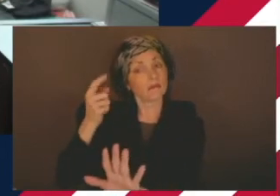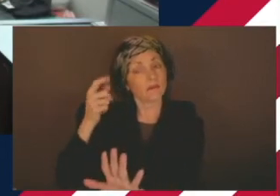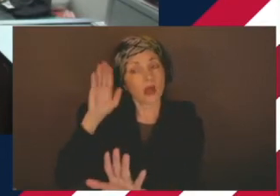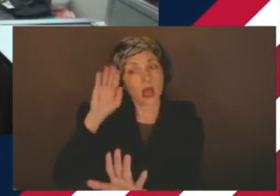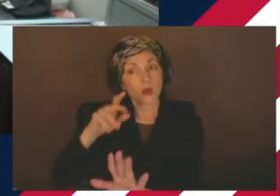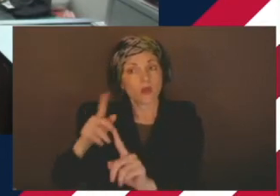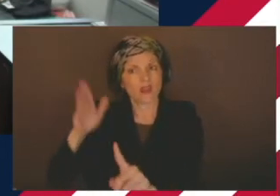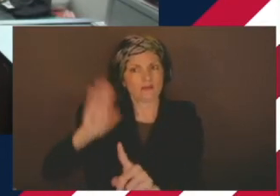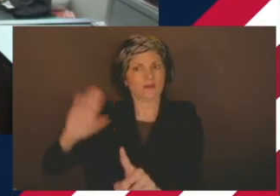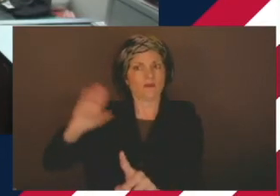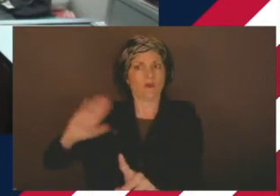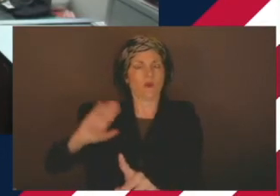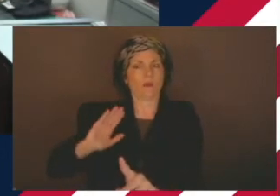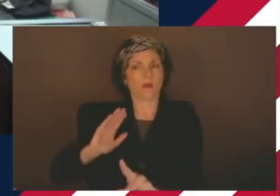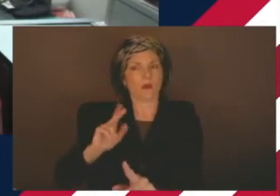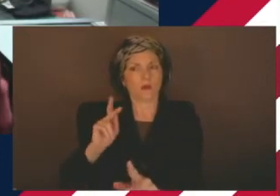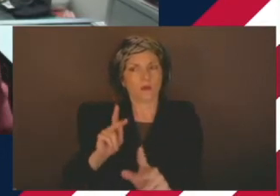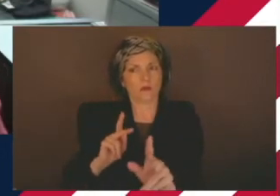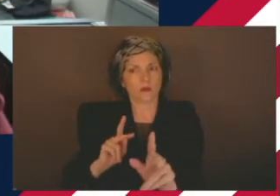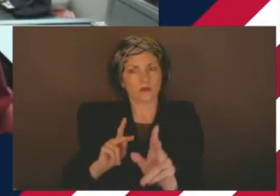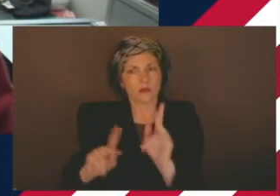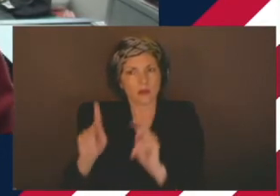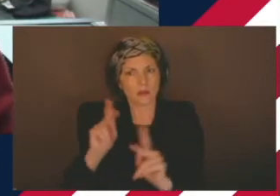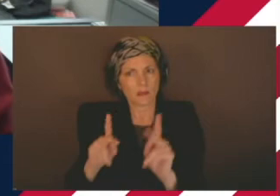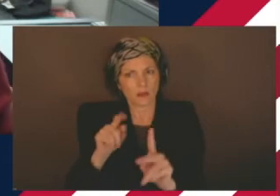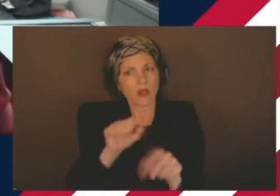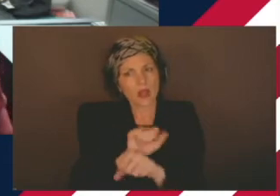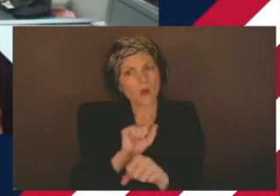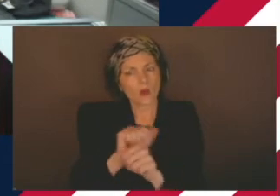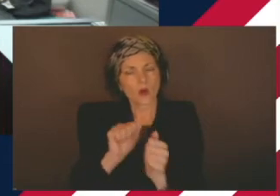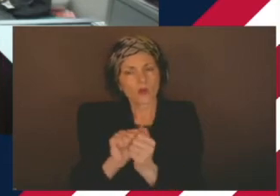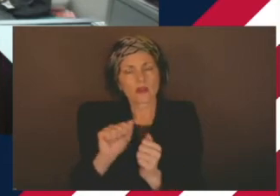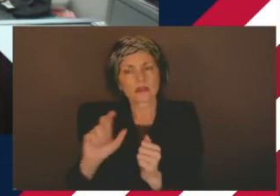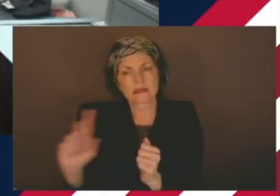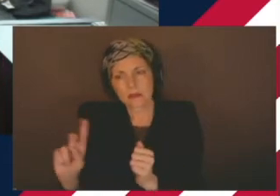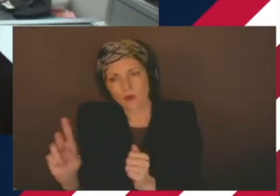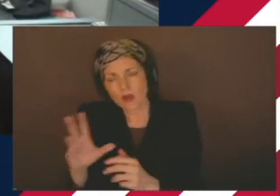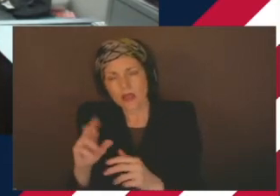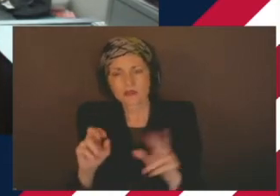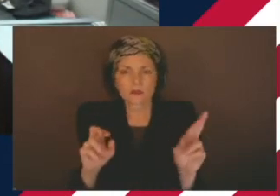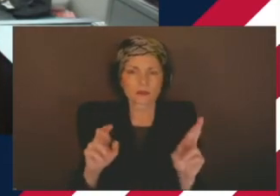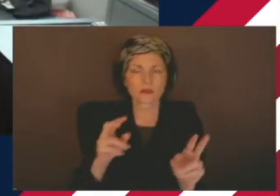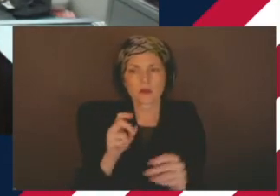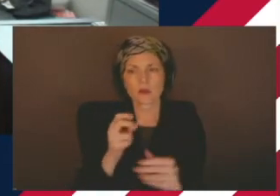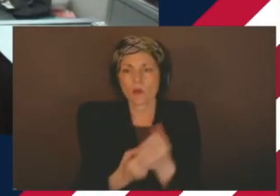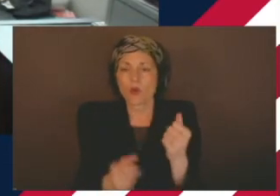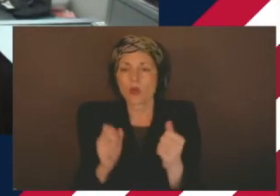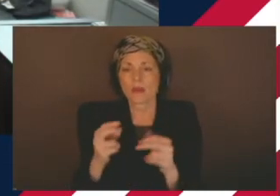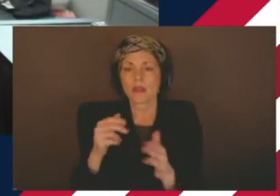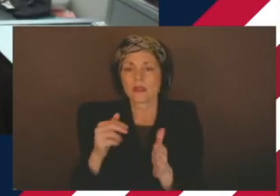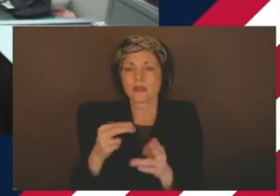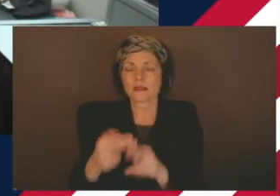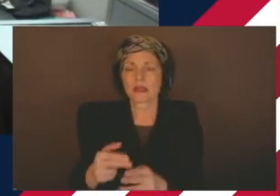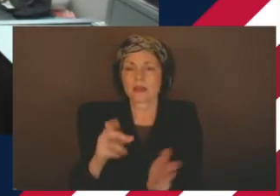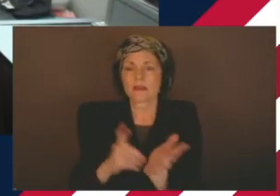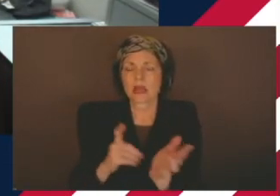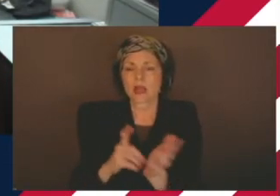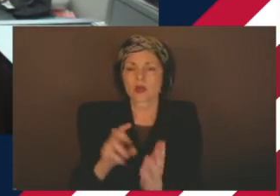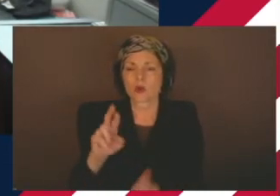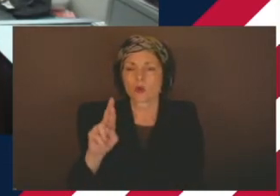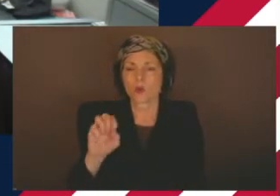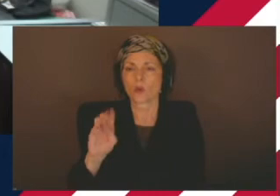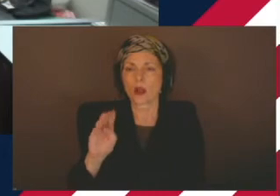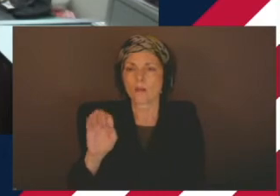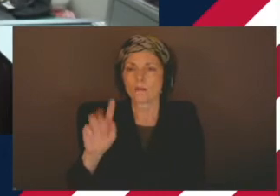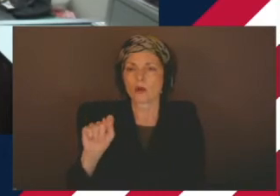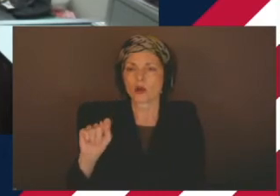Republican administrations and has worked with many Democrats as well. His name's Dr. Robert DuPont. He served 17 White House drug czars and